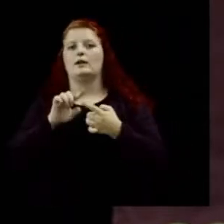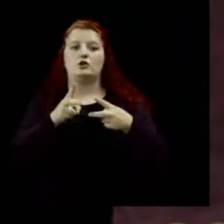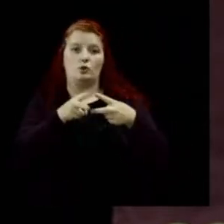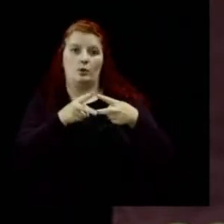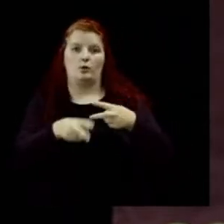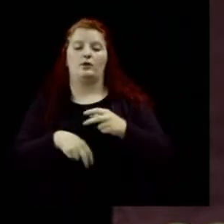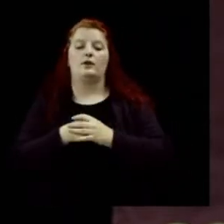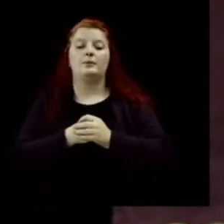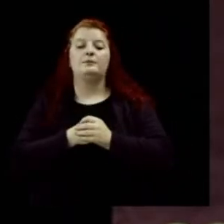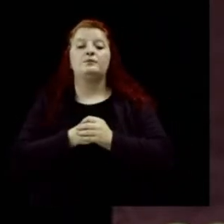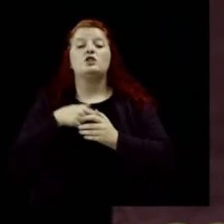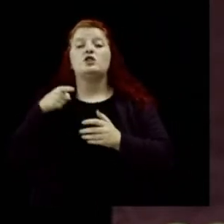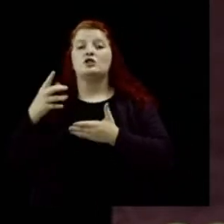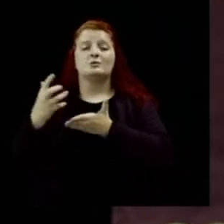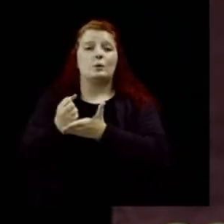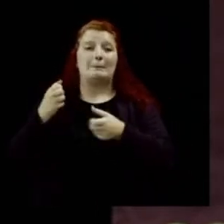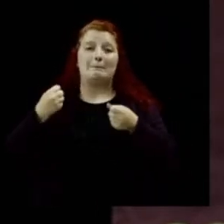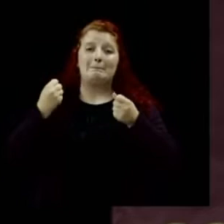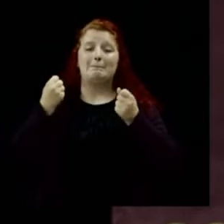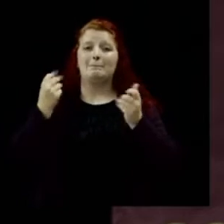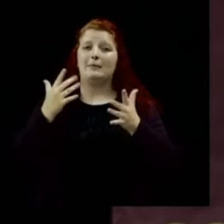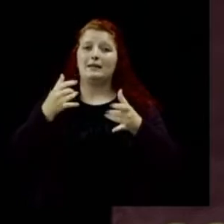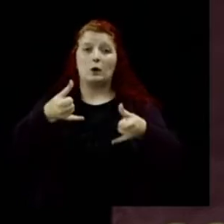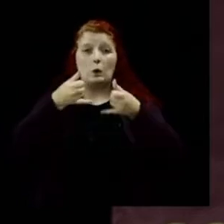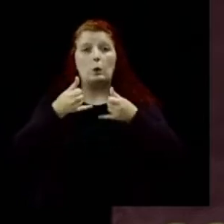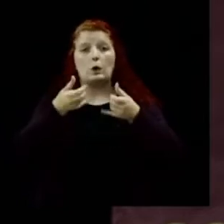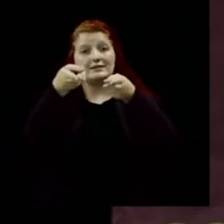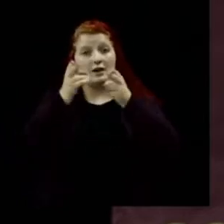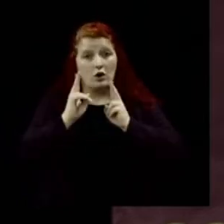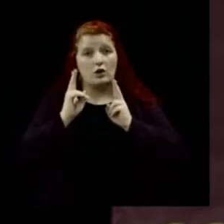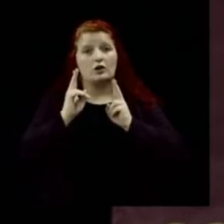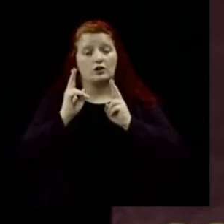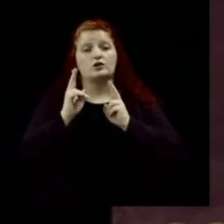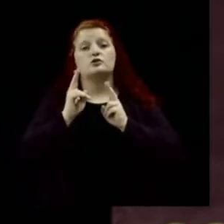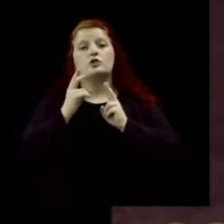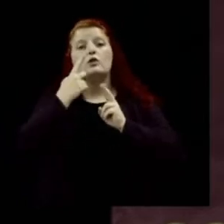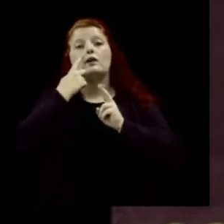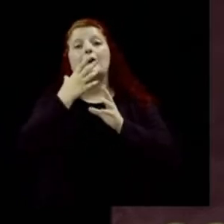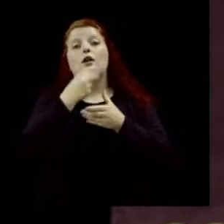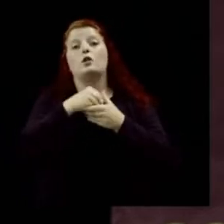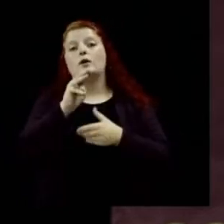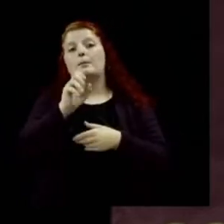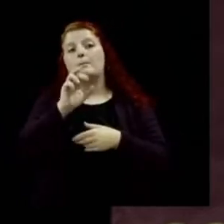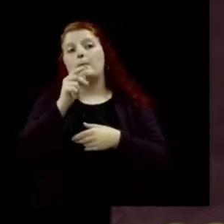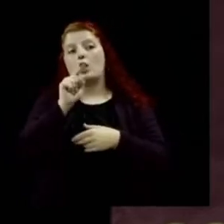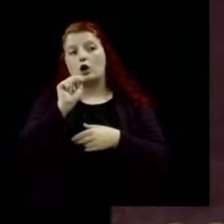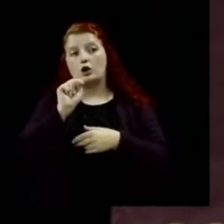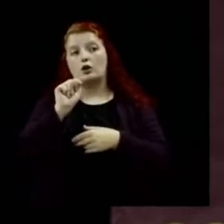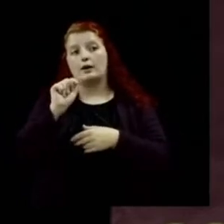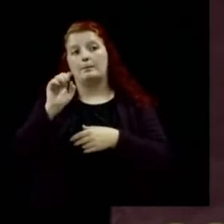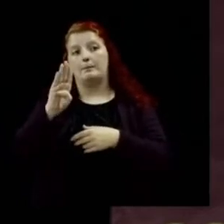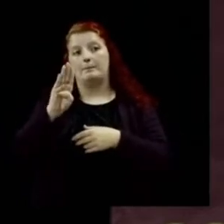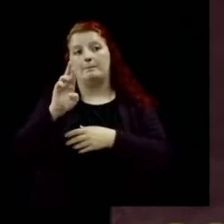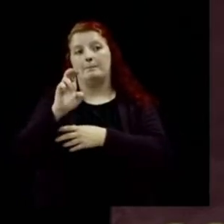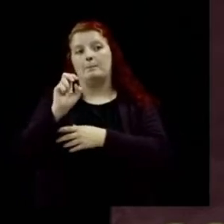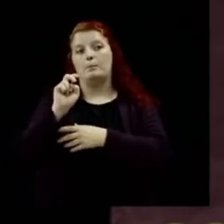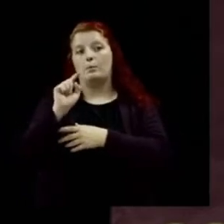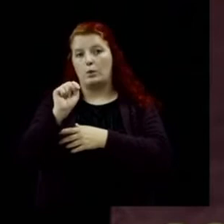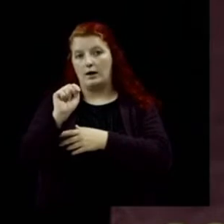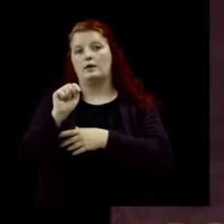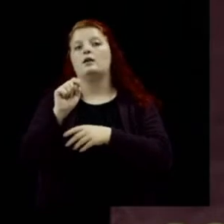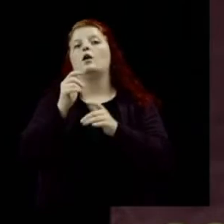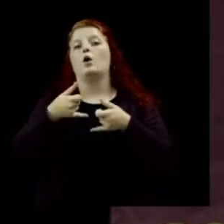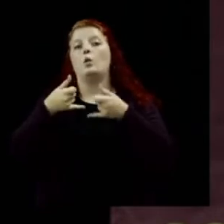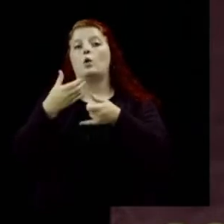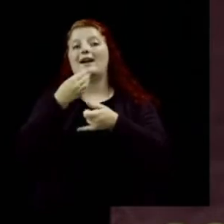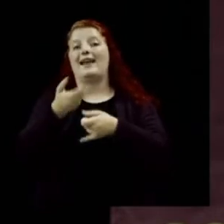won numerous awards and honors, including the Margaret Brent Award and 3 honorable doctorate